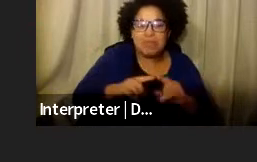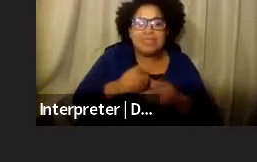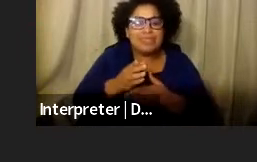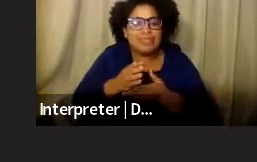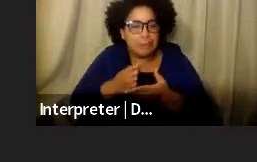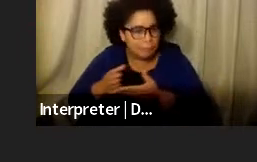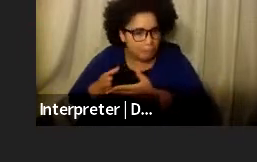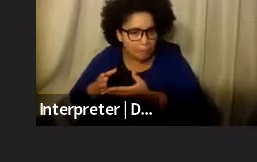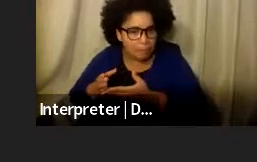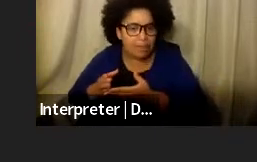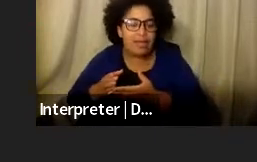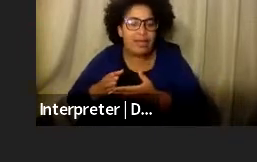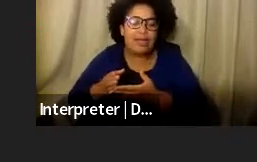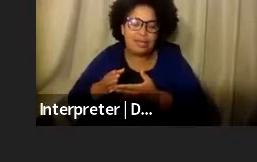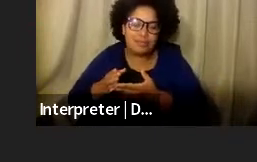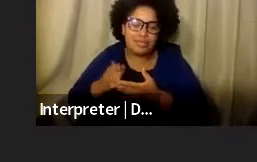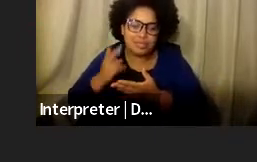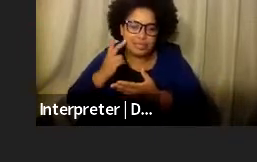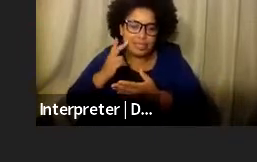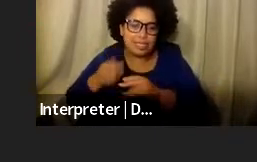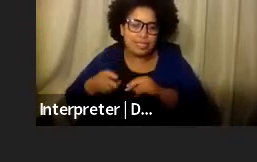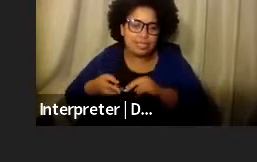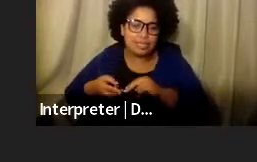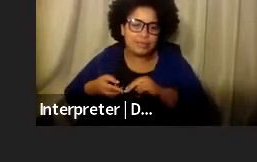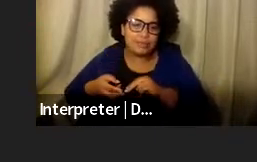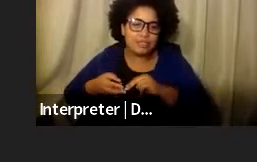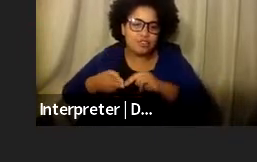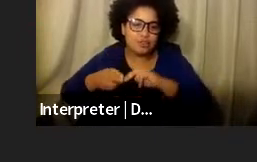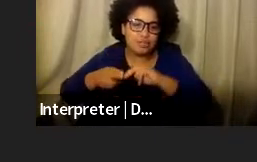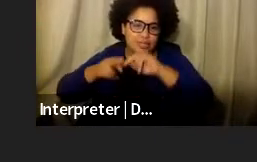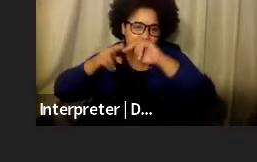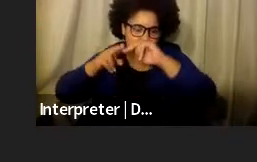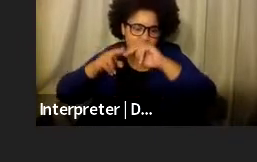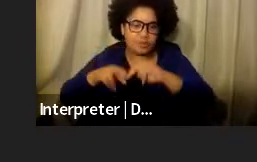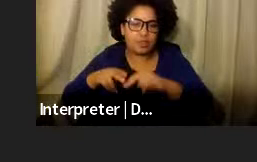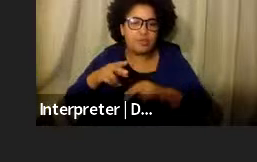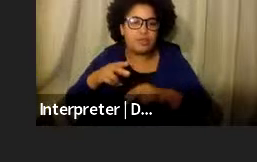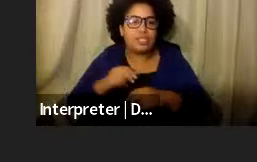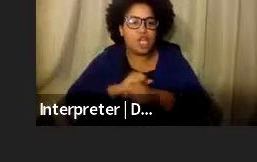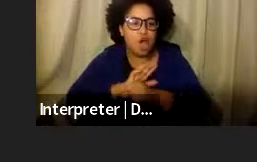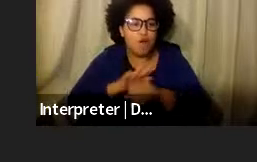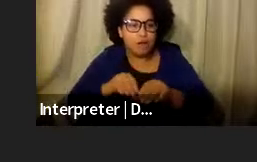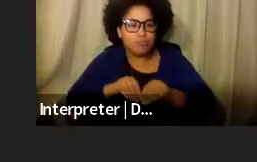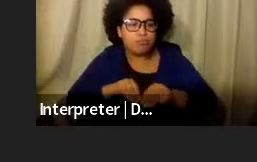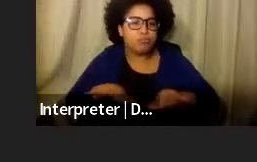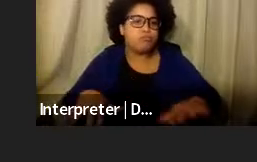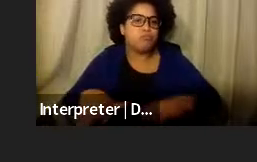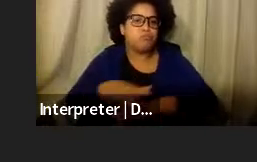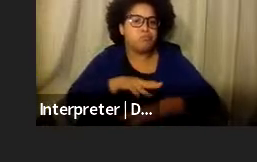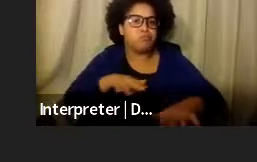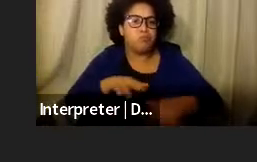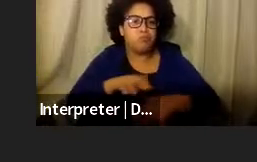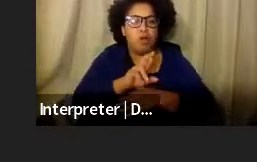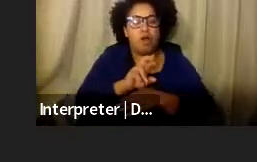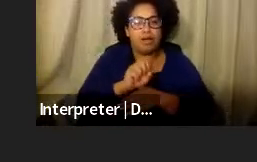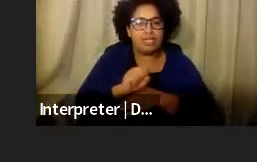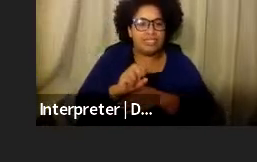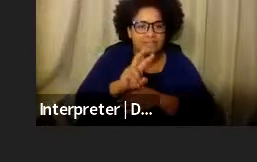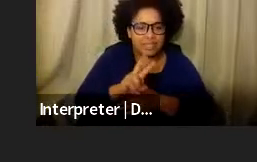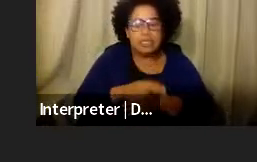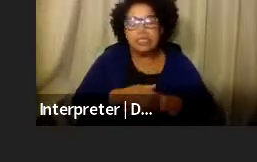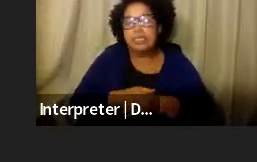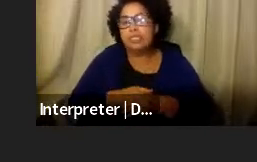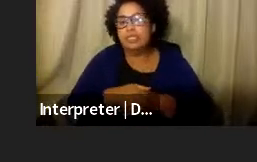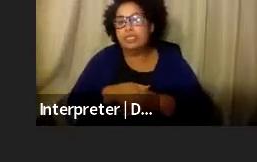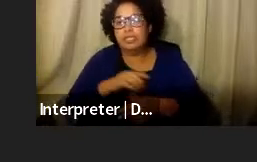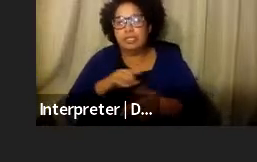it is going up. We're seeing evidence of that. So we have COVID starting to circulate. We have RSV circulating. We have flu